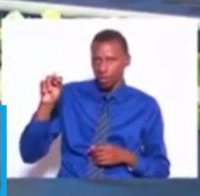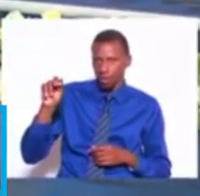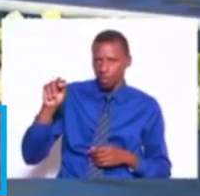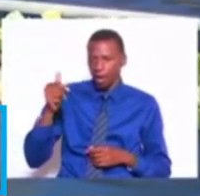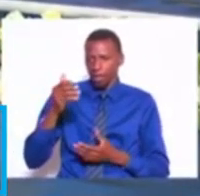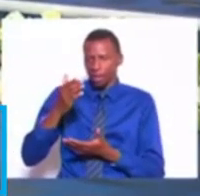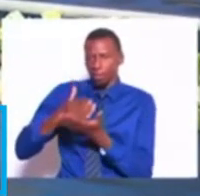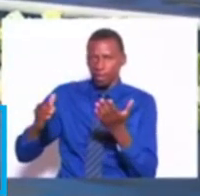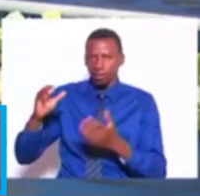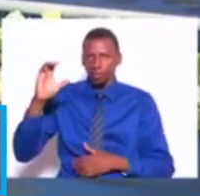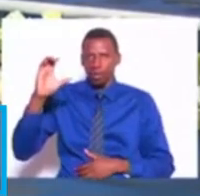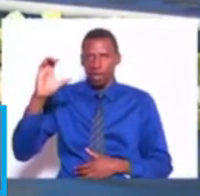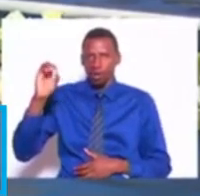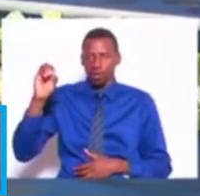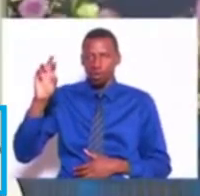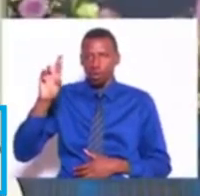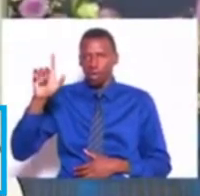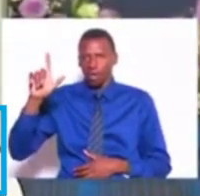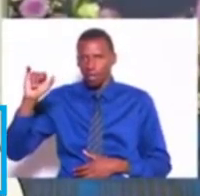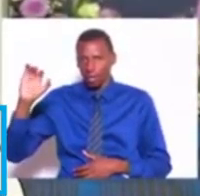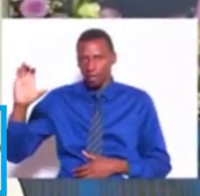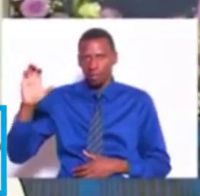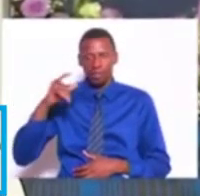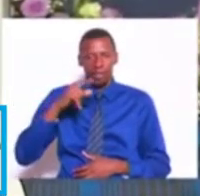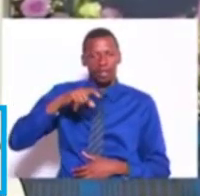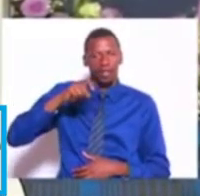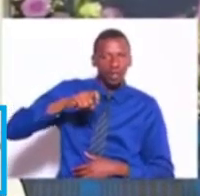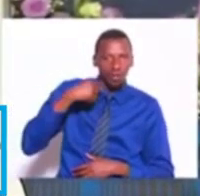So I needed a partner